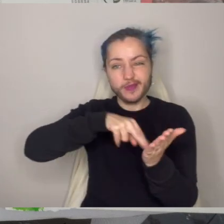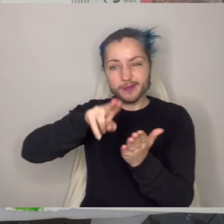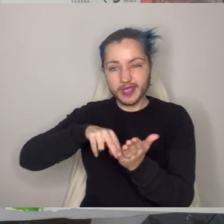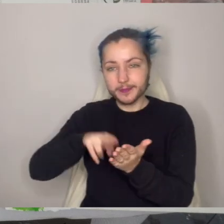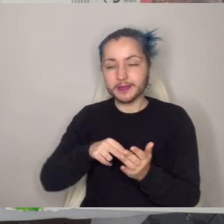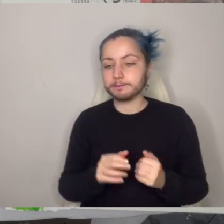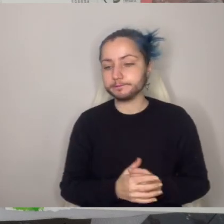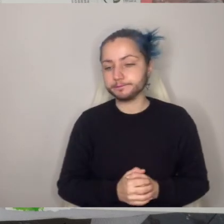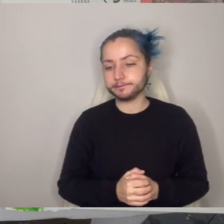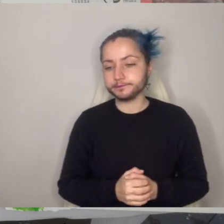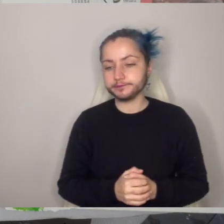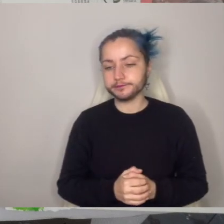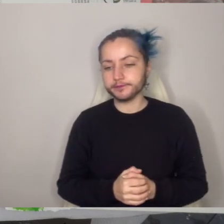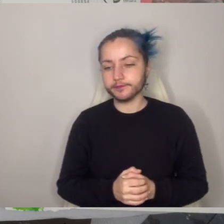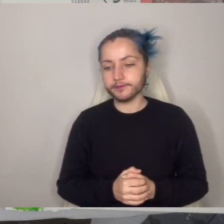those.